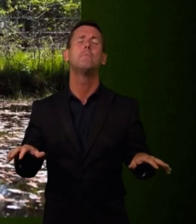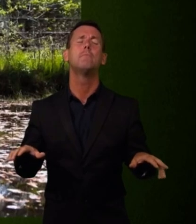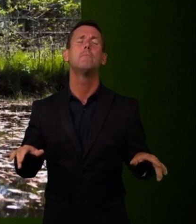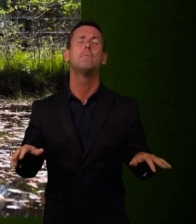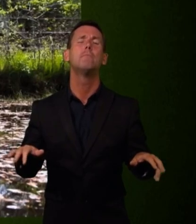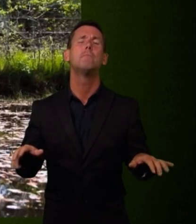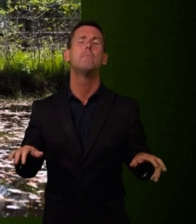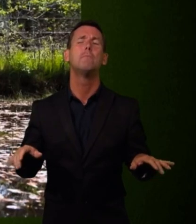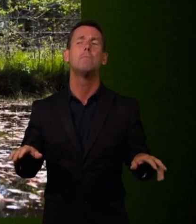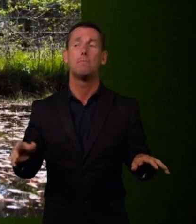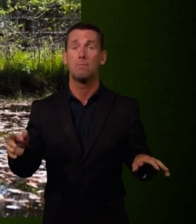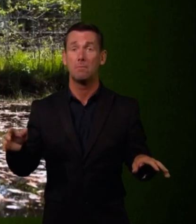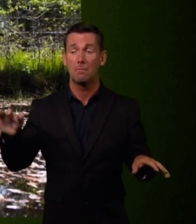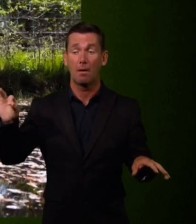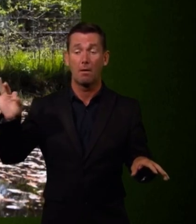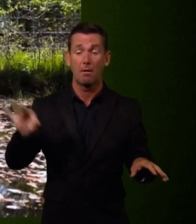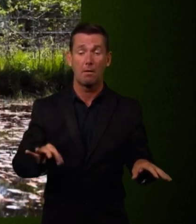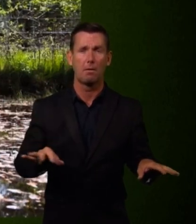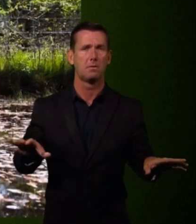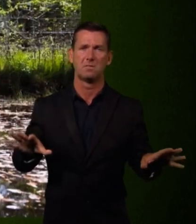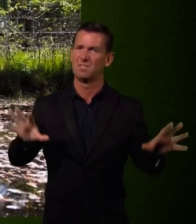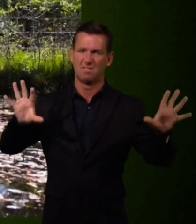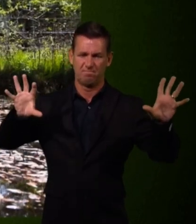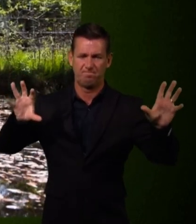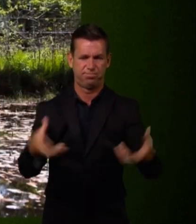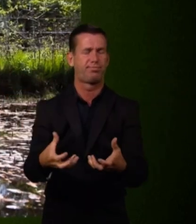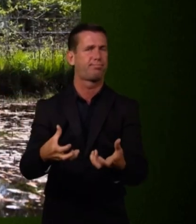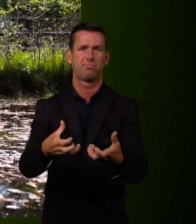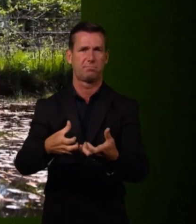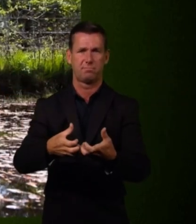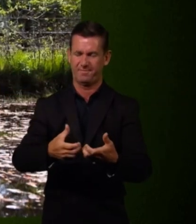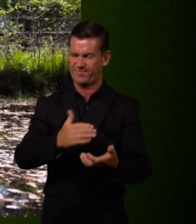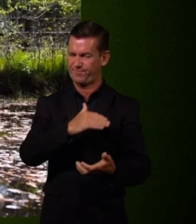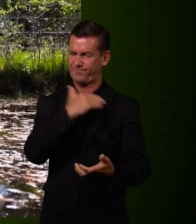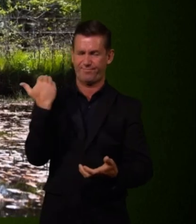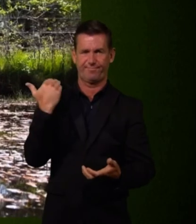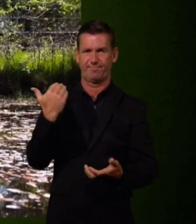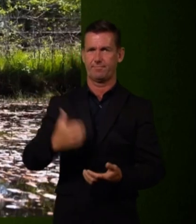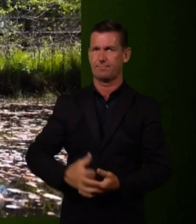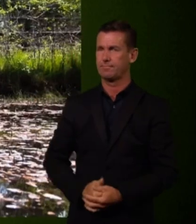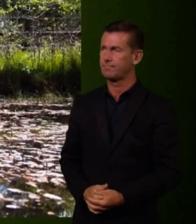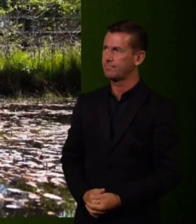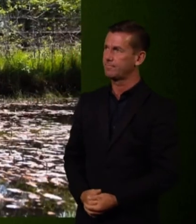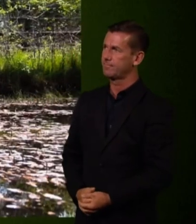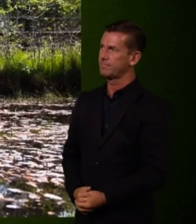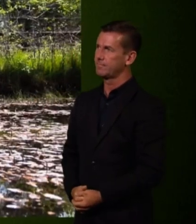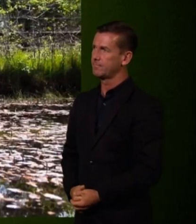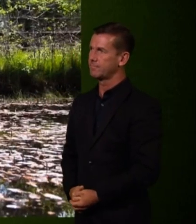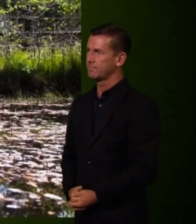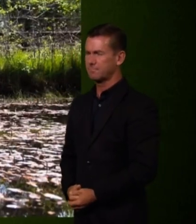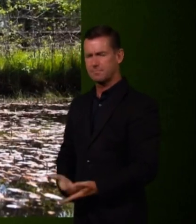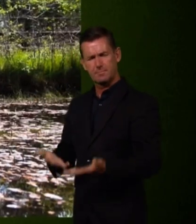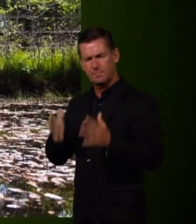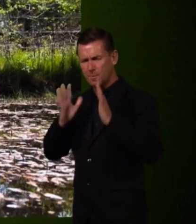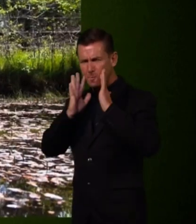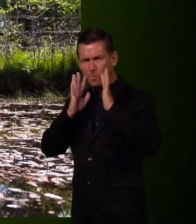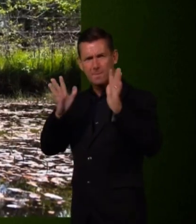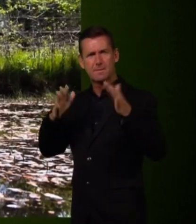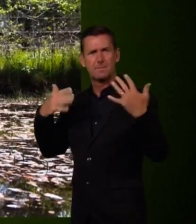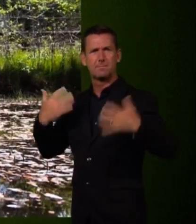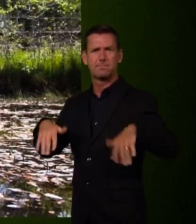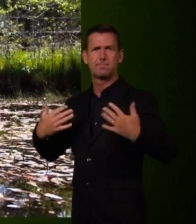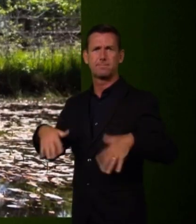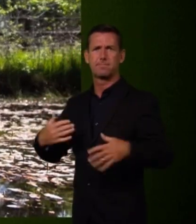any foolish fly takes a tumble, it's dead meat on the pond surface. Wonderful.